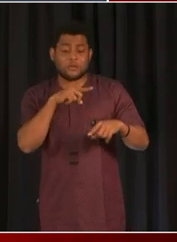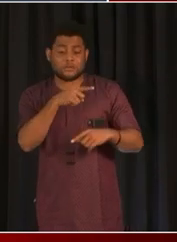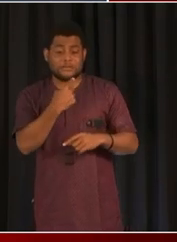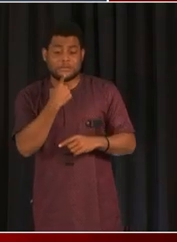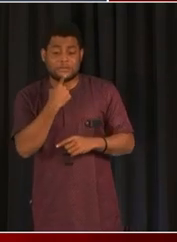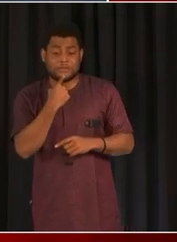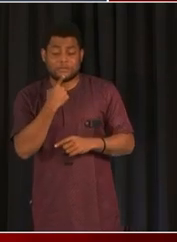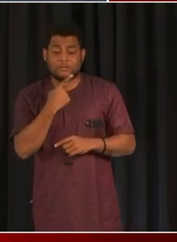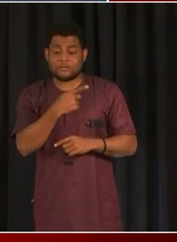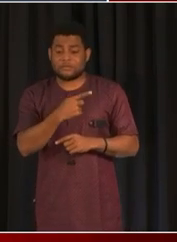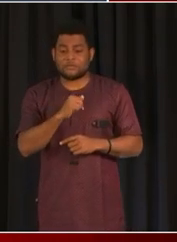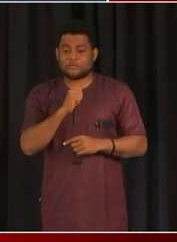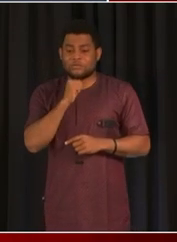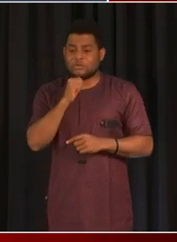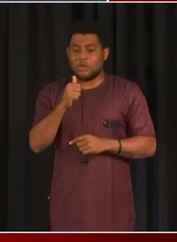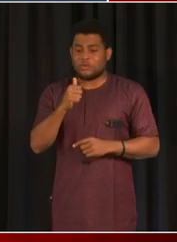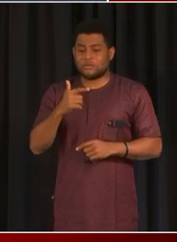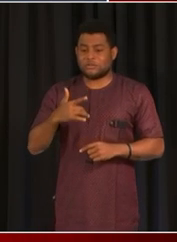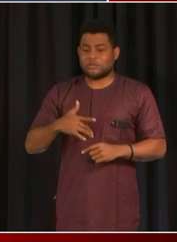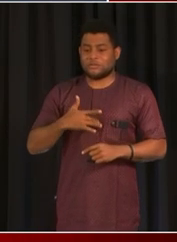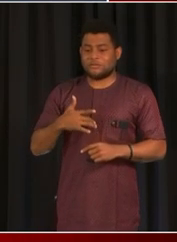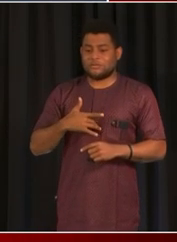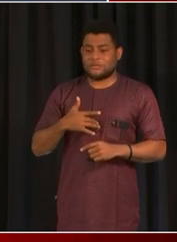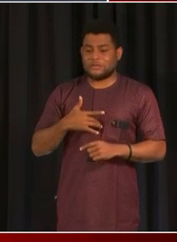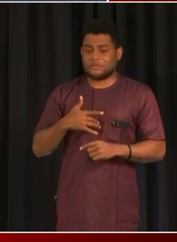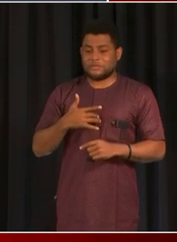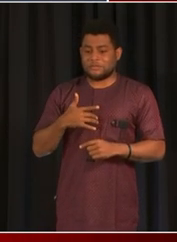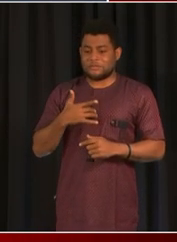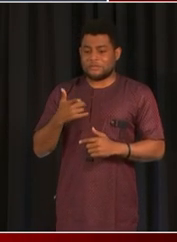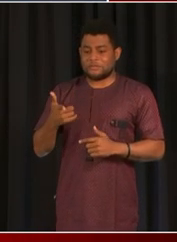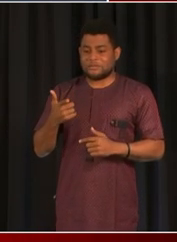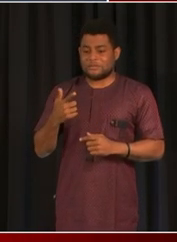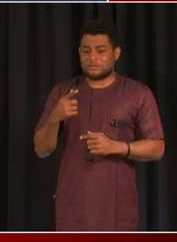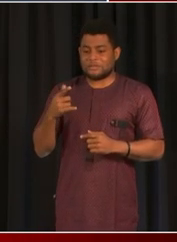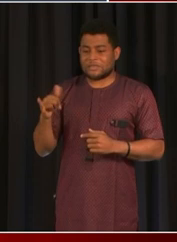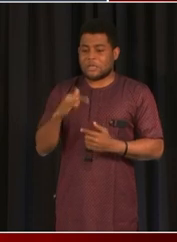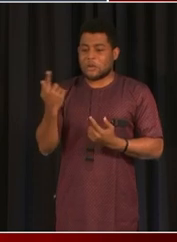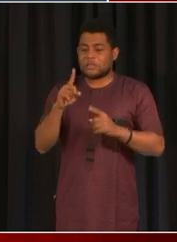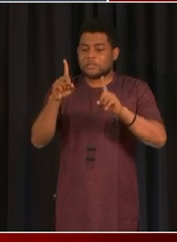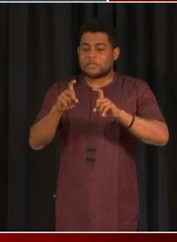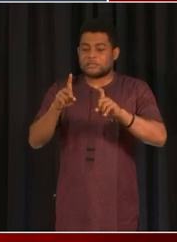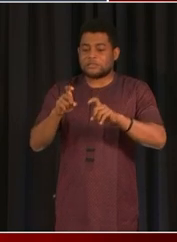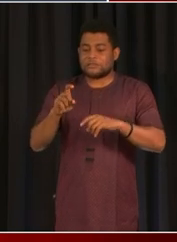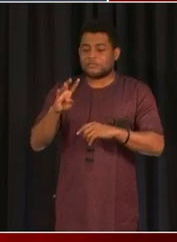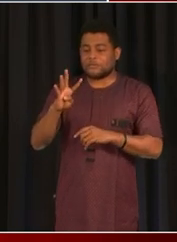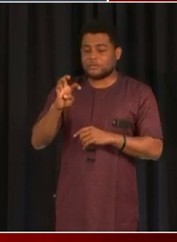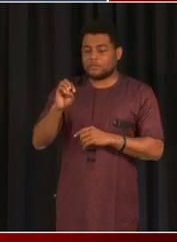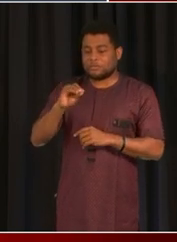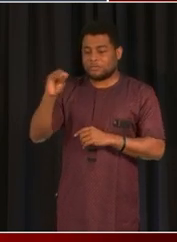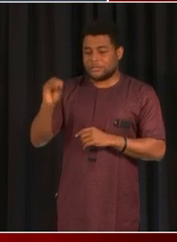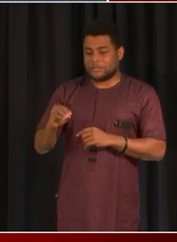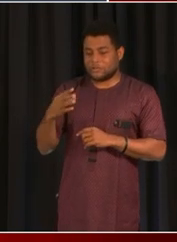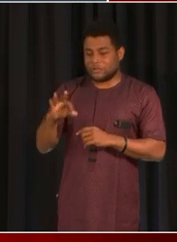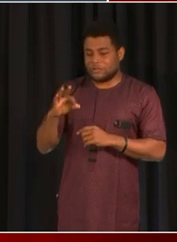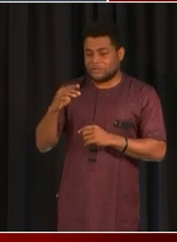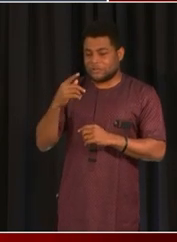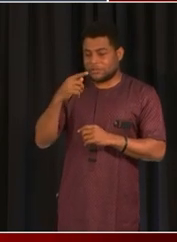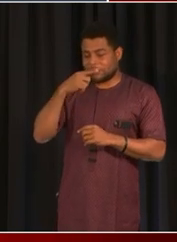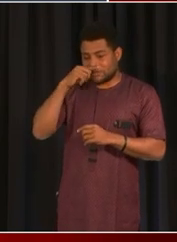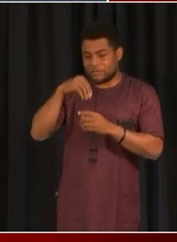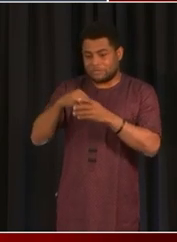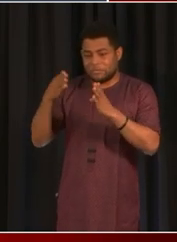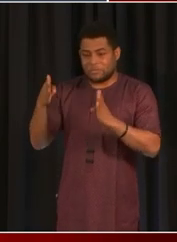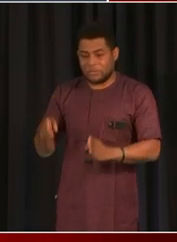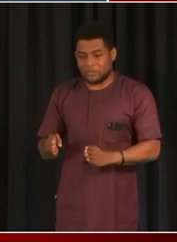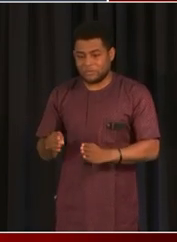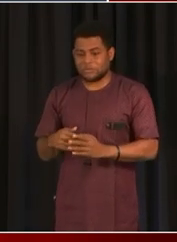program in the spring in schools fell short of its goal, testing only about 4% of kids that were in person as opposed to the